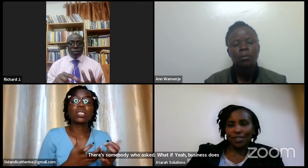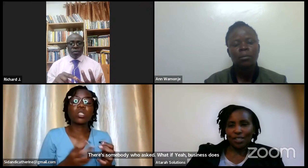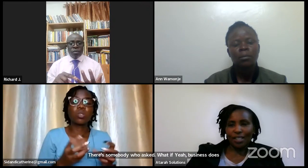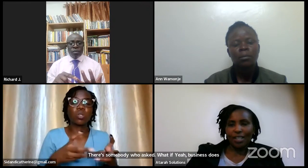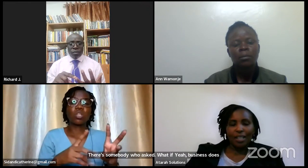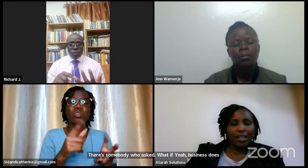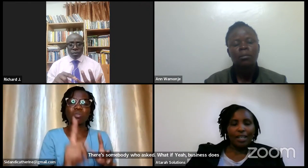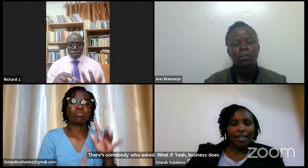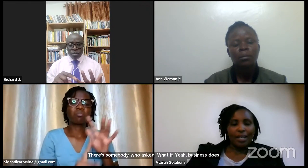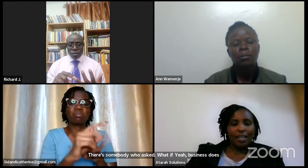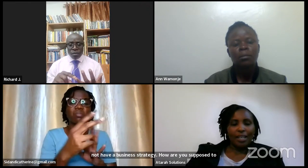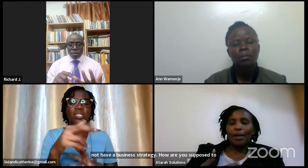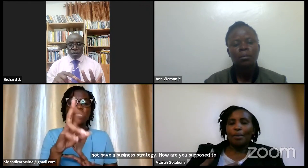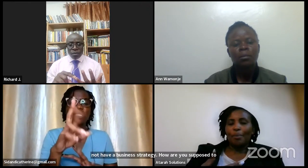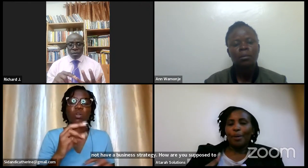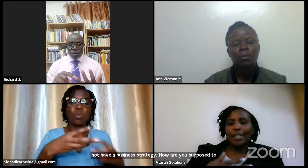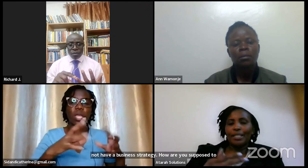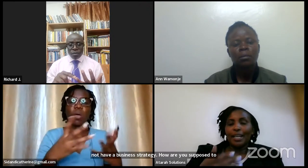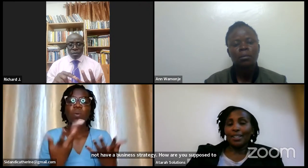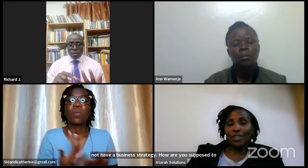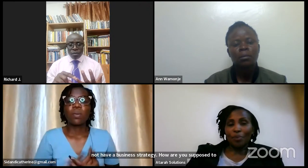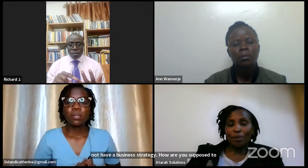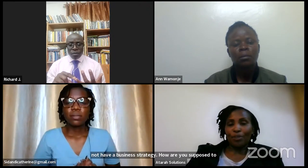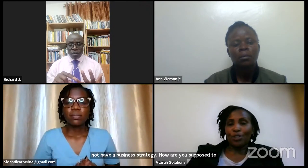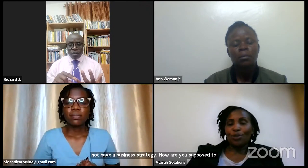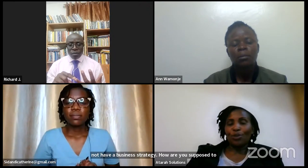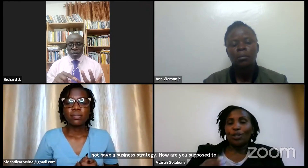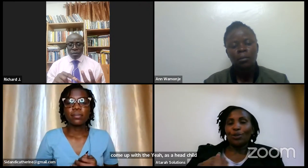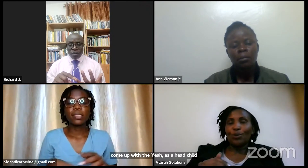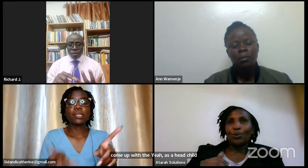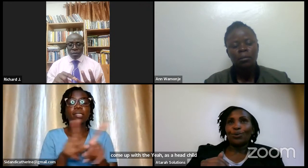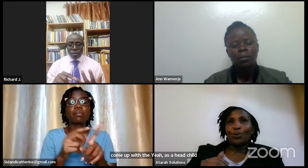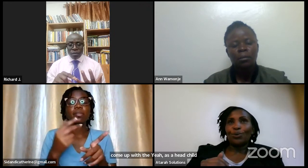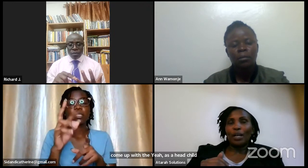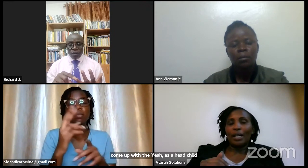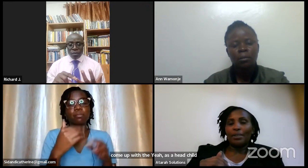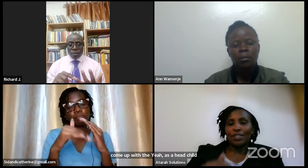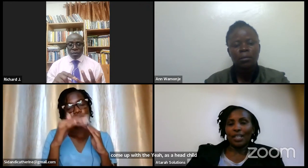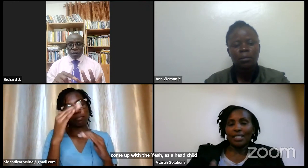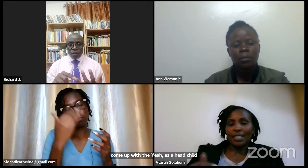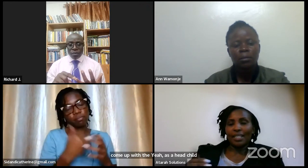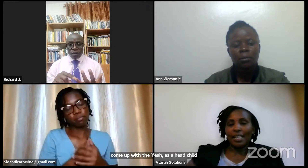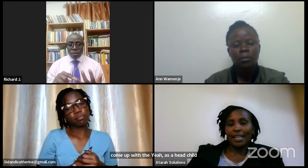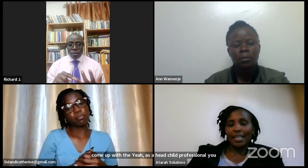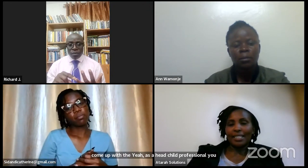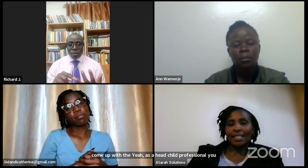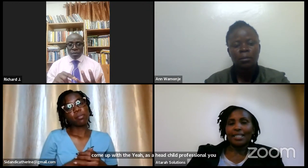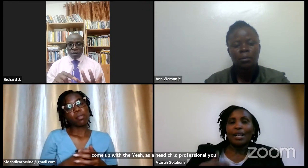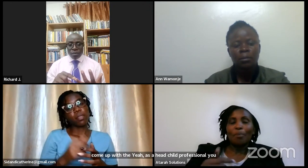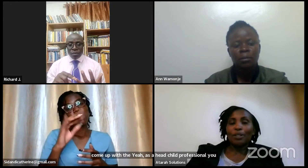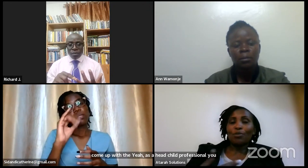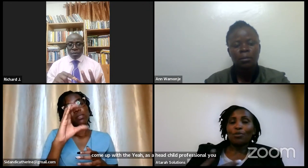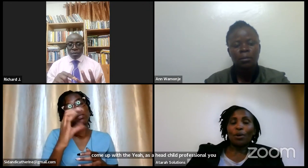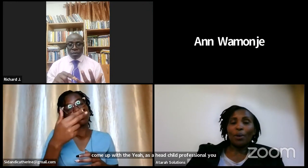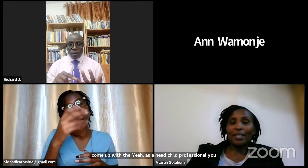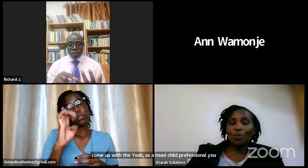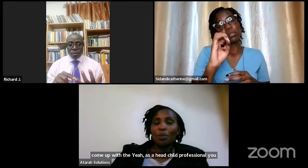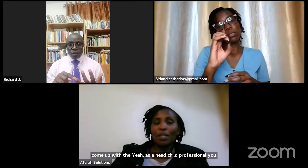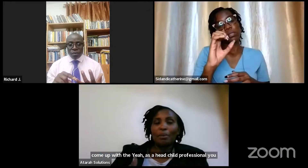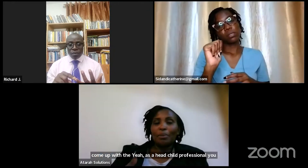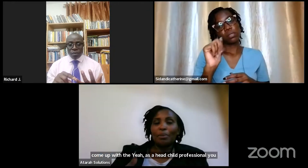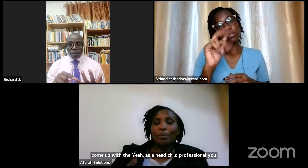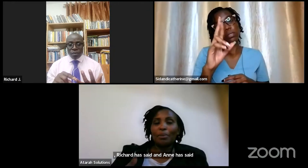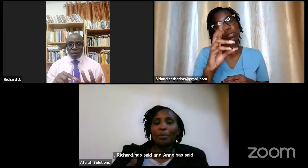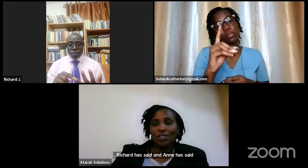HR strategy? Yeah. As a HR professional, you, Richard has said and Anne has said, part of our work